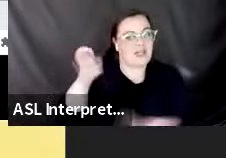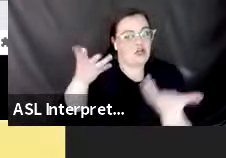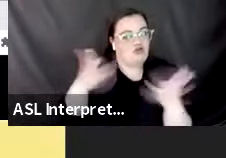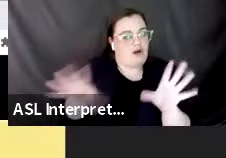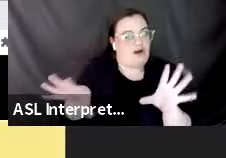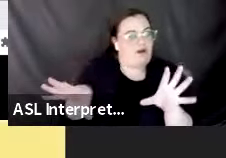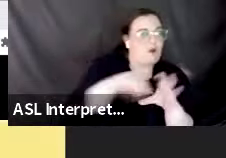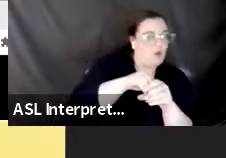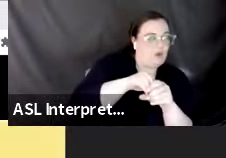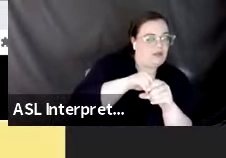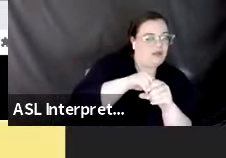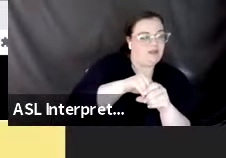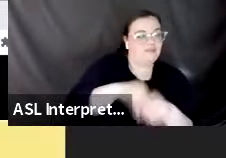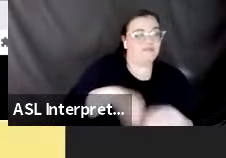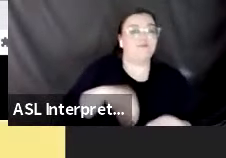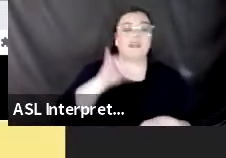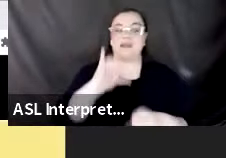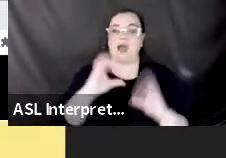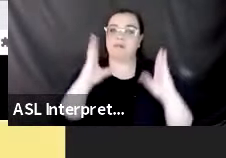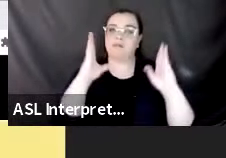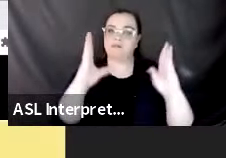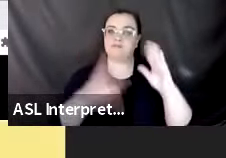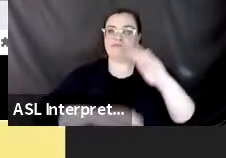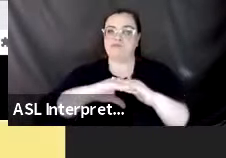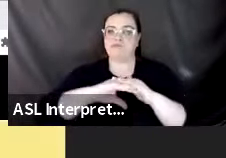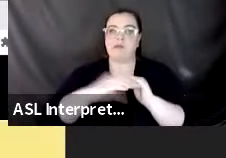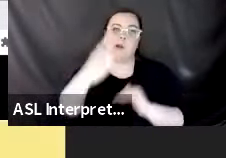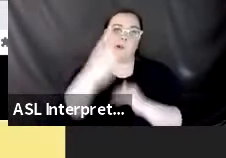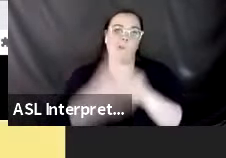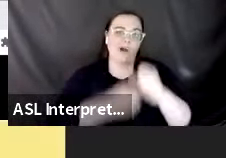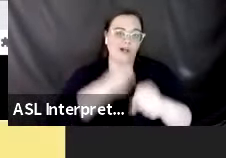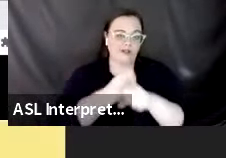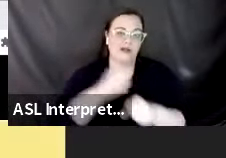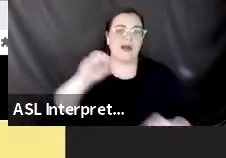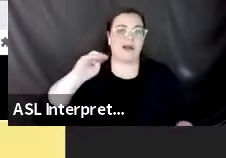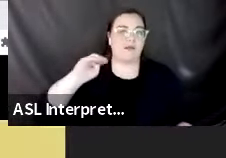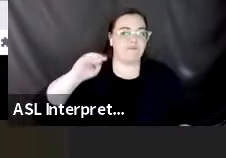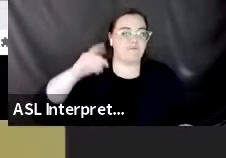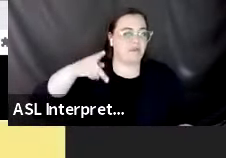this has a 1-year maximum period of use.